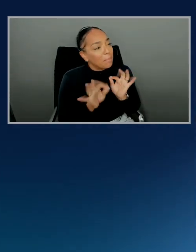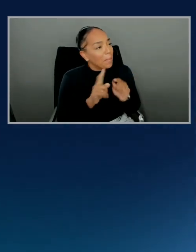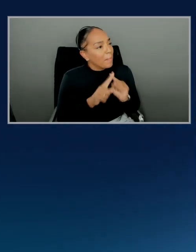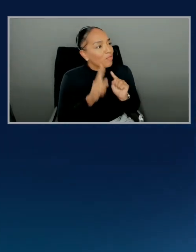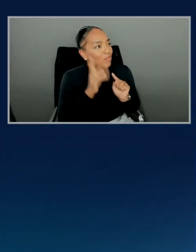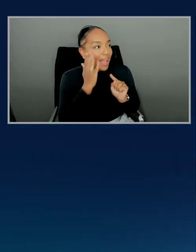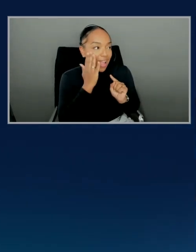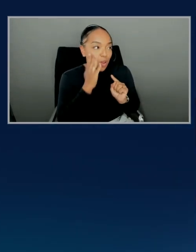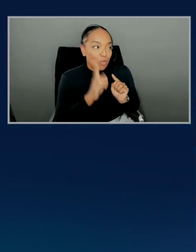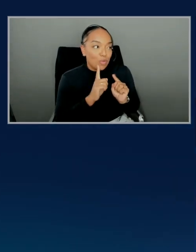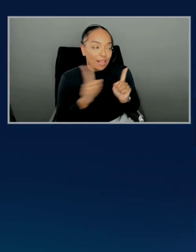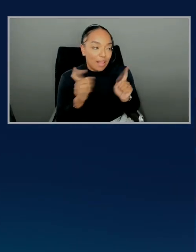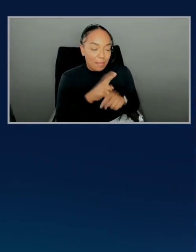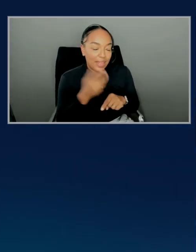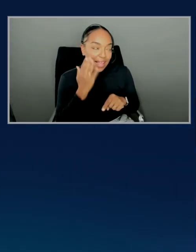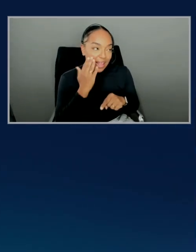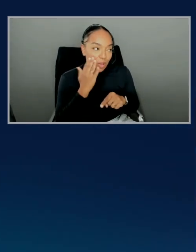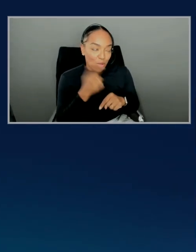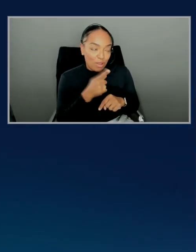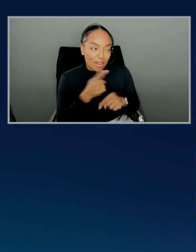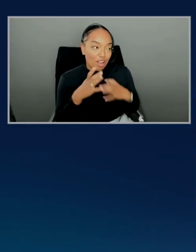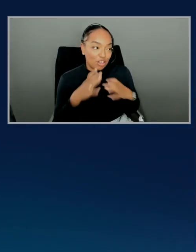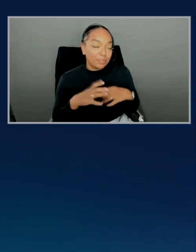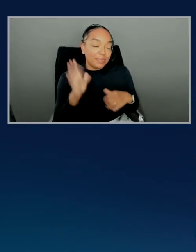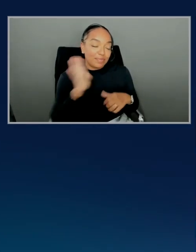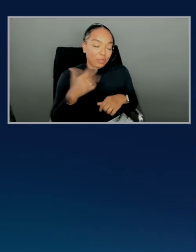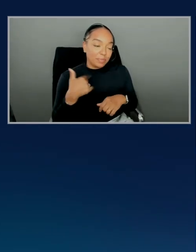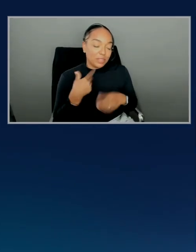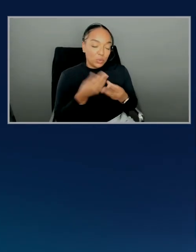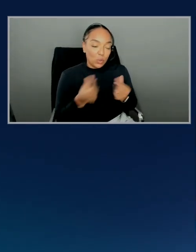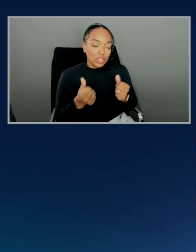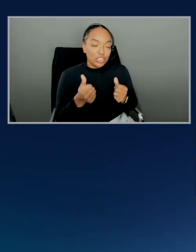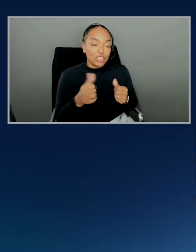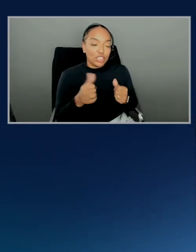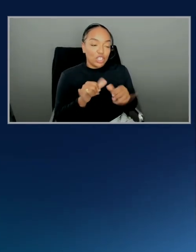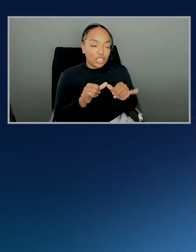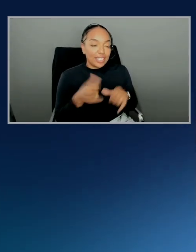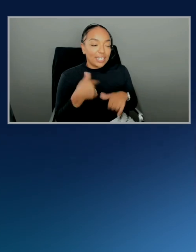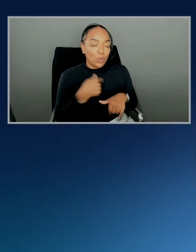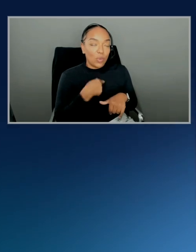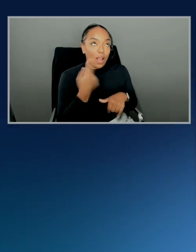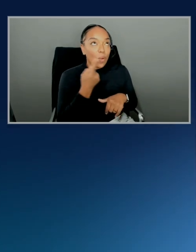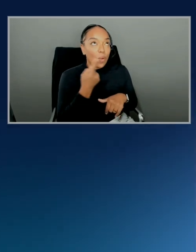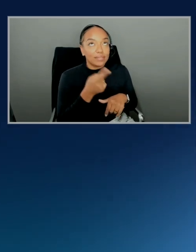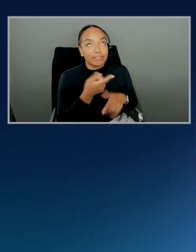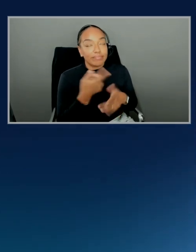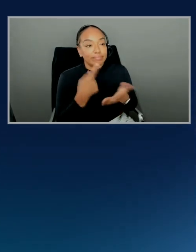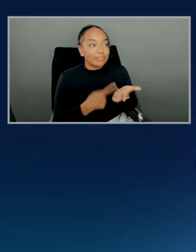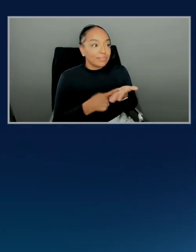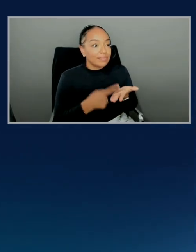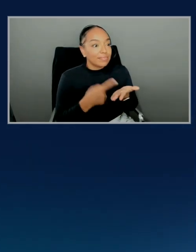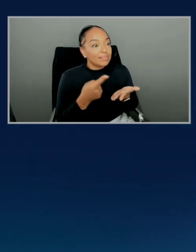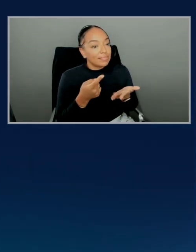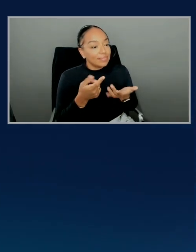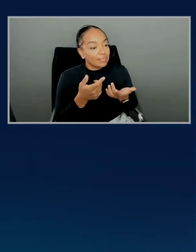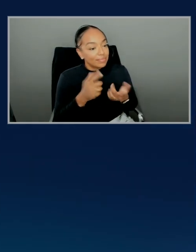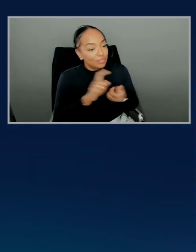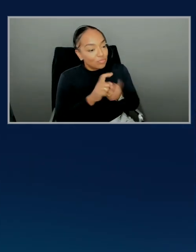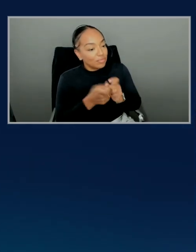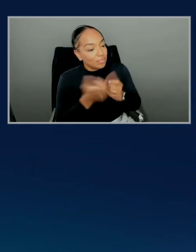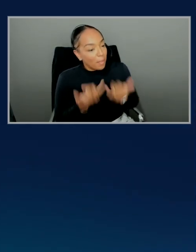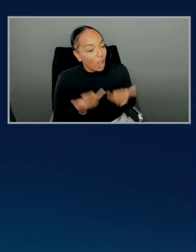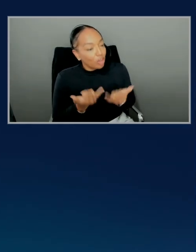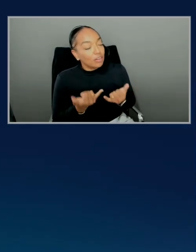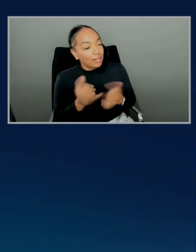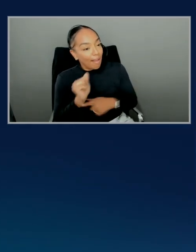know customers, as I used to be a solutions architect, I feel like we used to talk about modernizing apps all the time for different types of companies. Can you